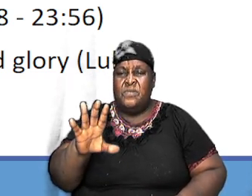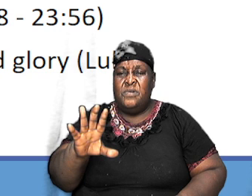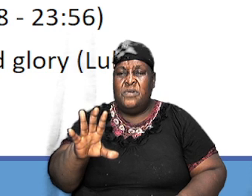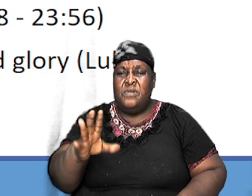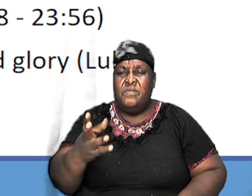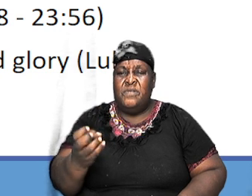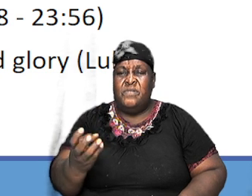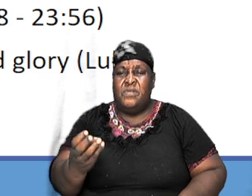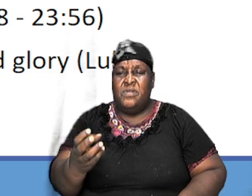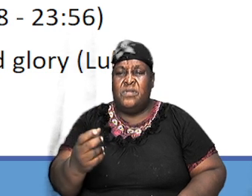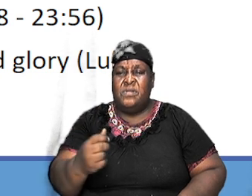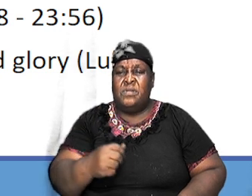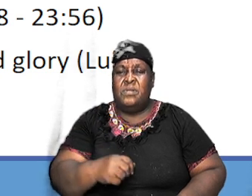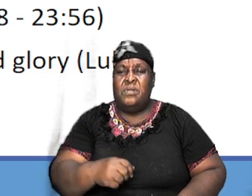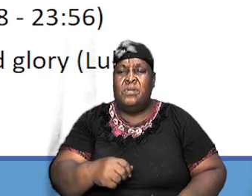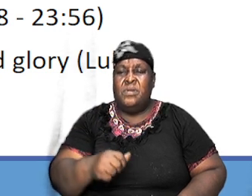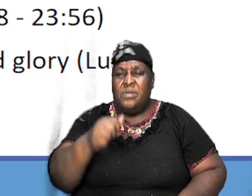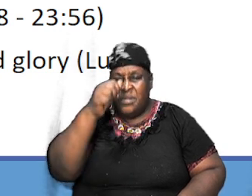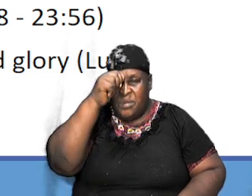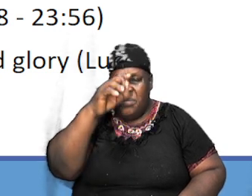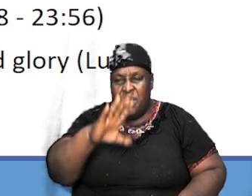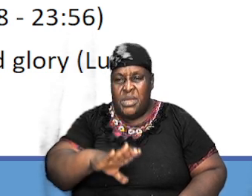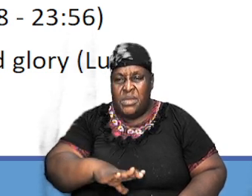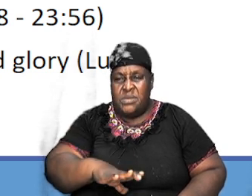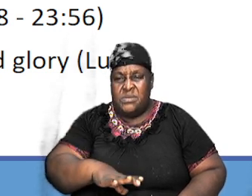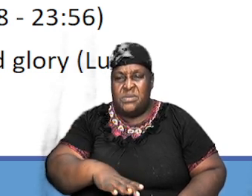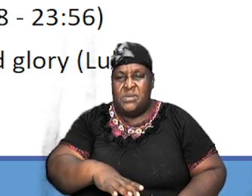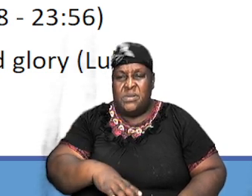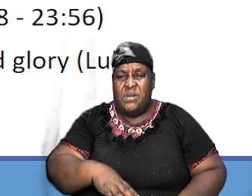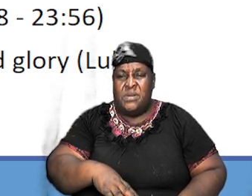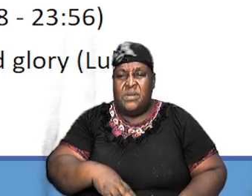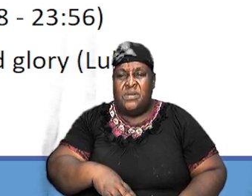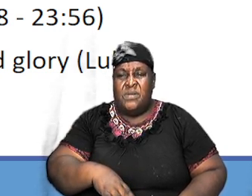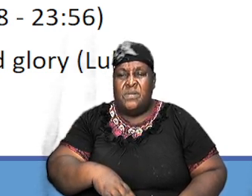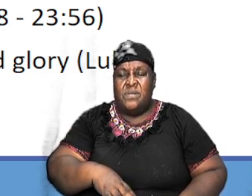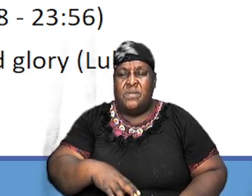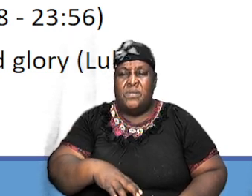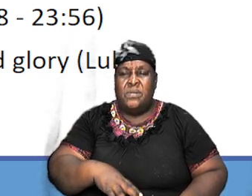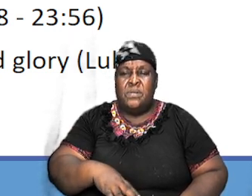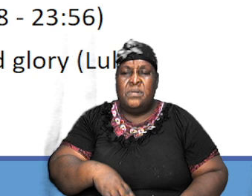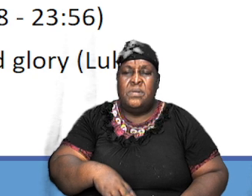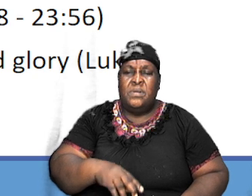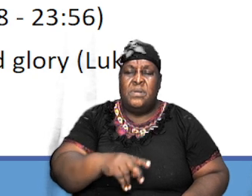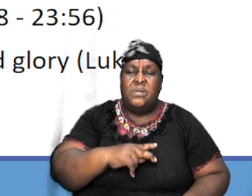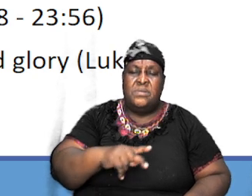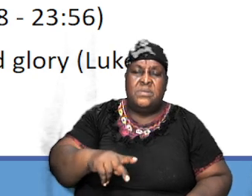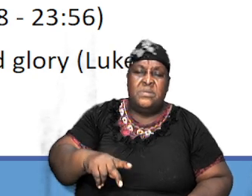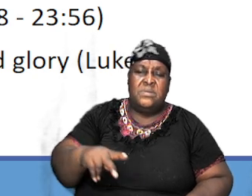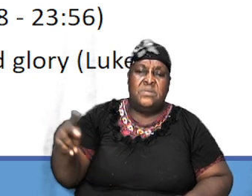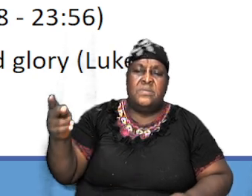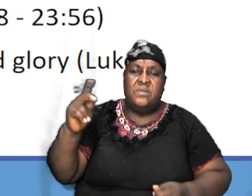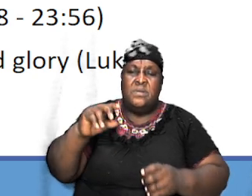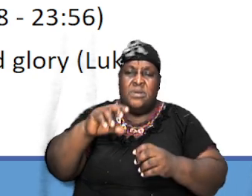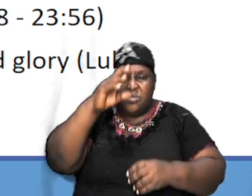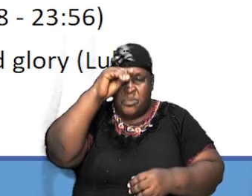The man as our kinsman redeemer. You can find that in Luke 19, verse 28